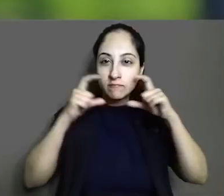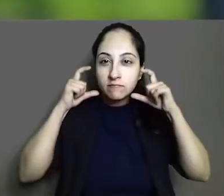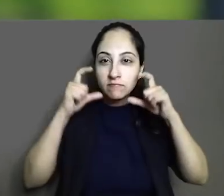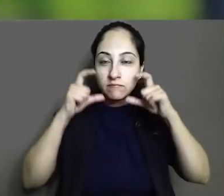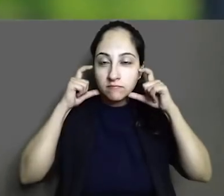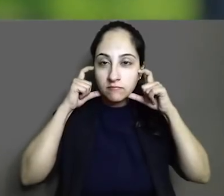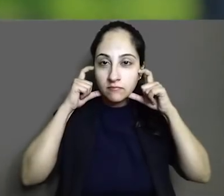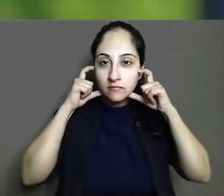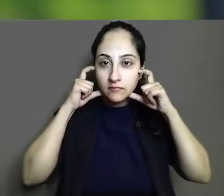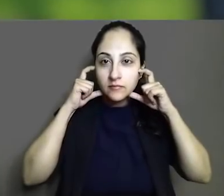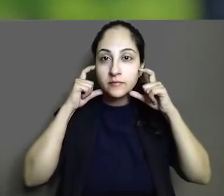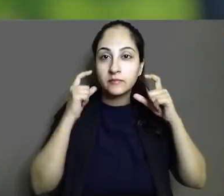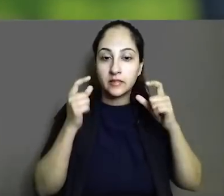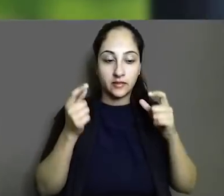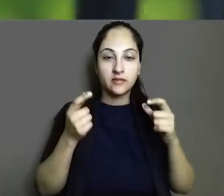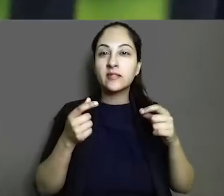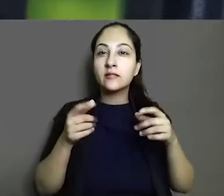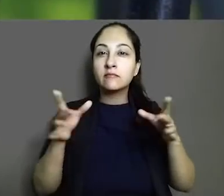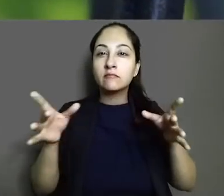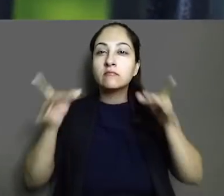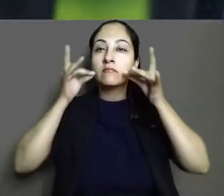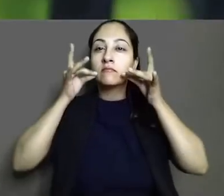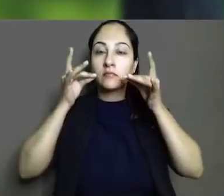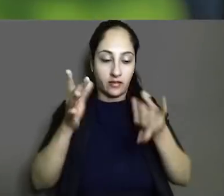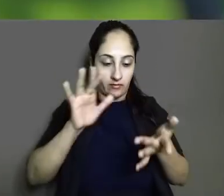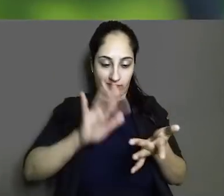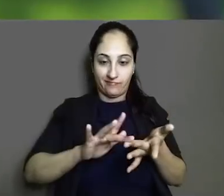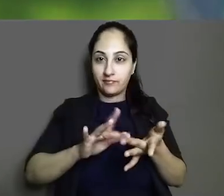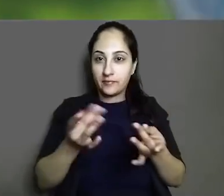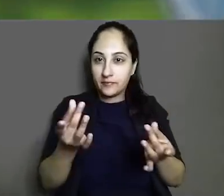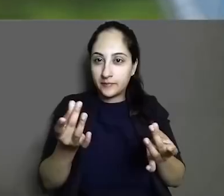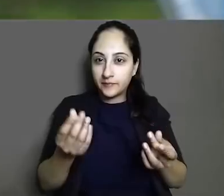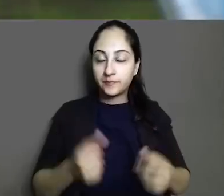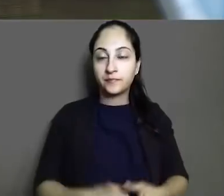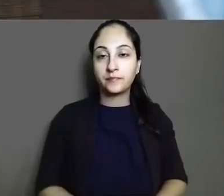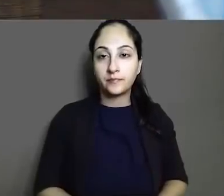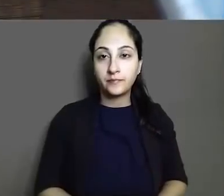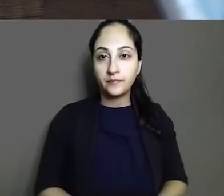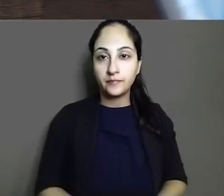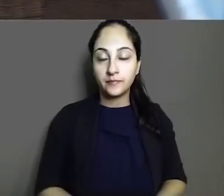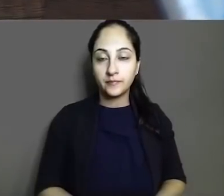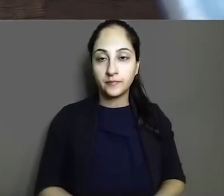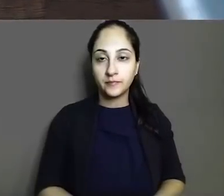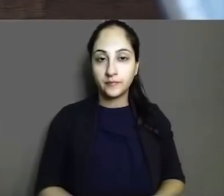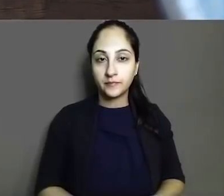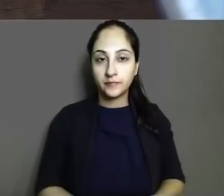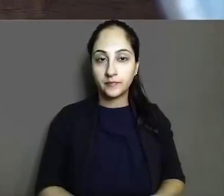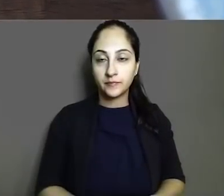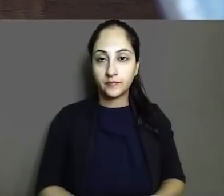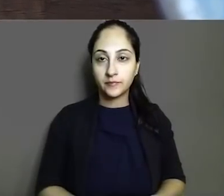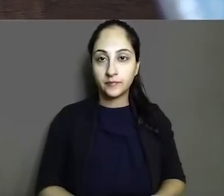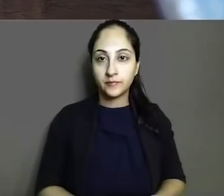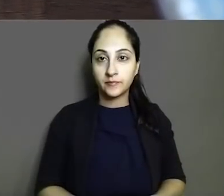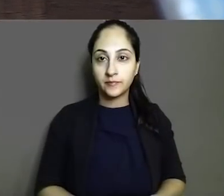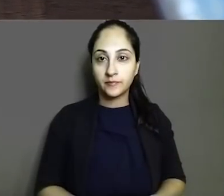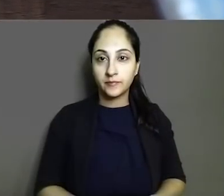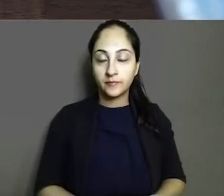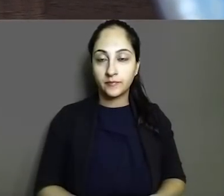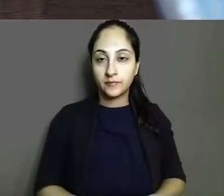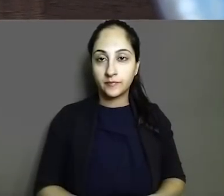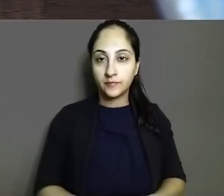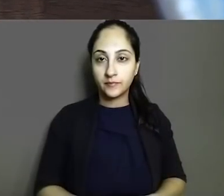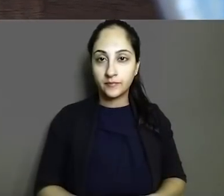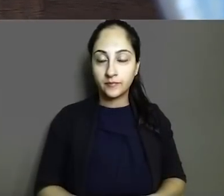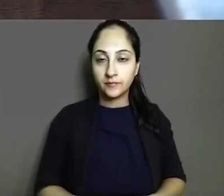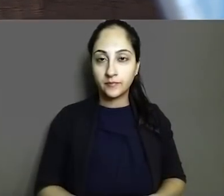by seeing those dirty masks lying everywhere. So let's make sure that we keep our environment clean. When you do need to discard it,